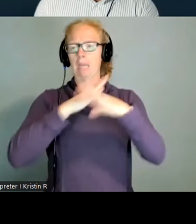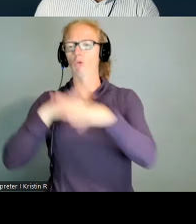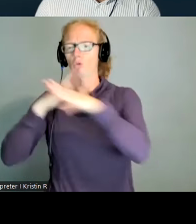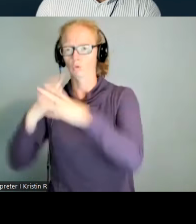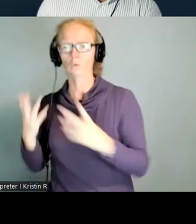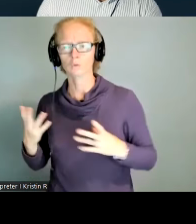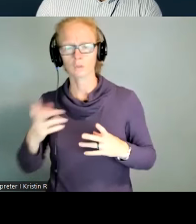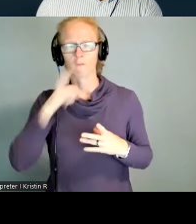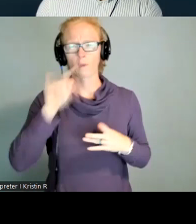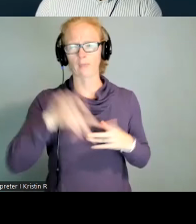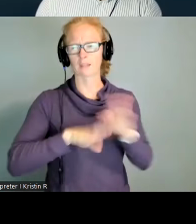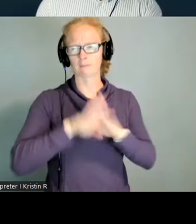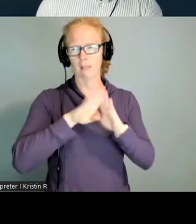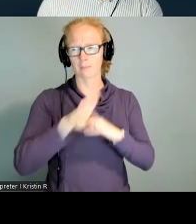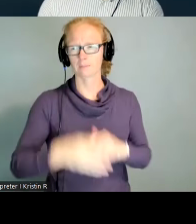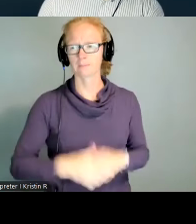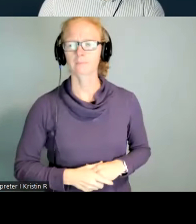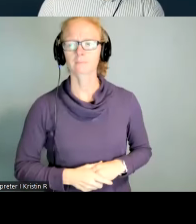this development.